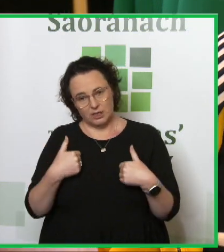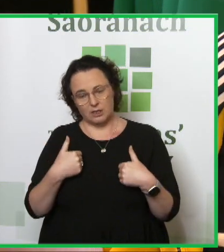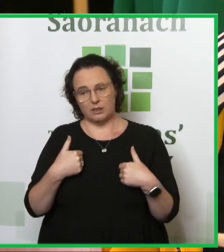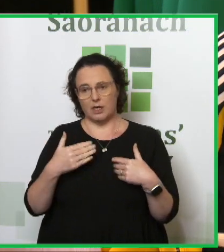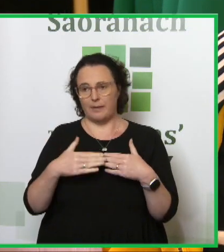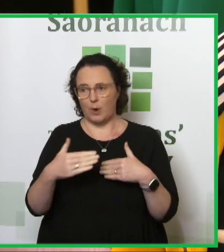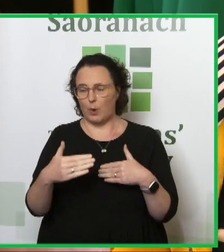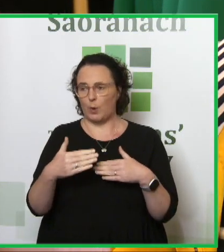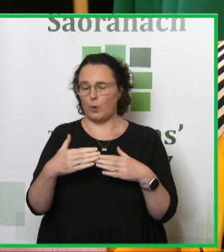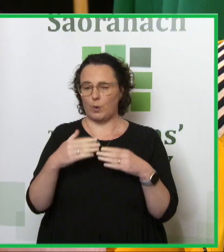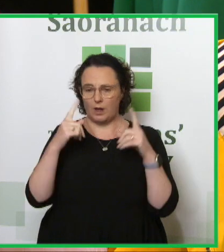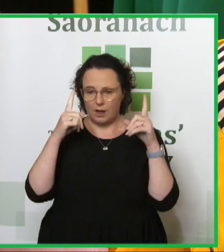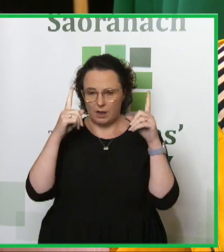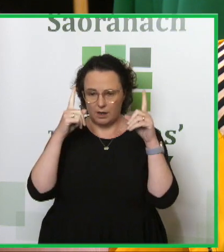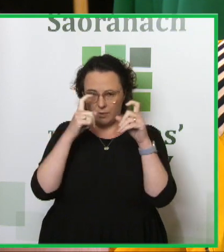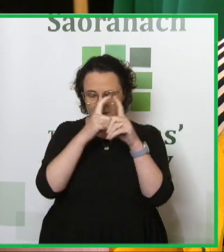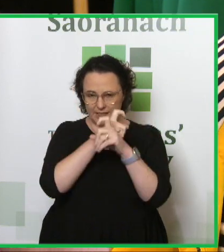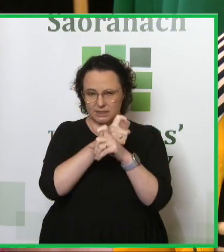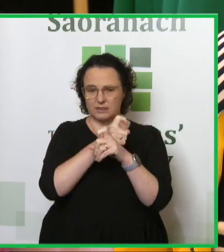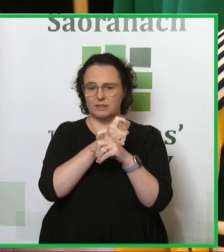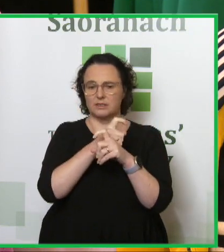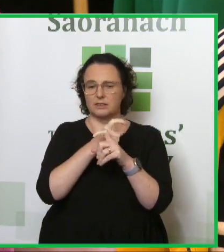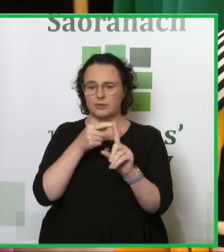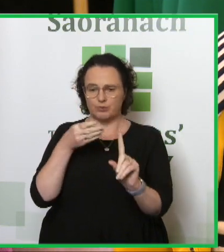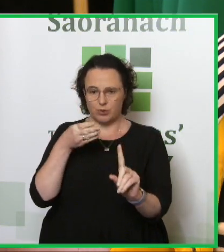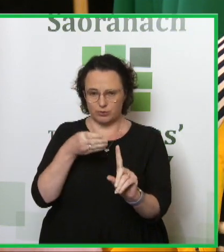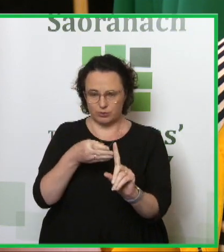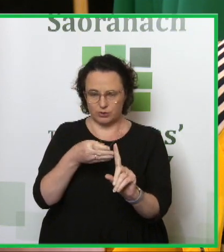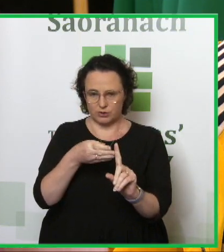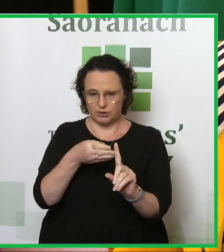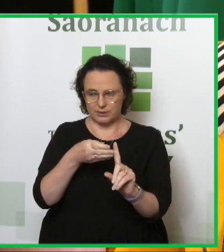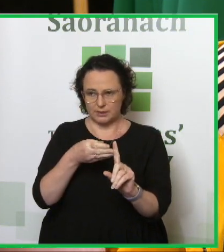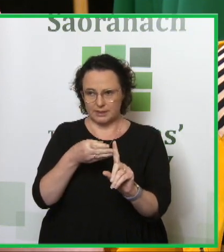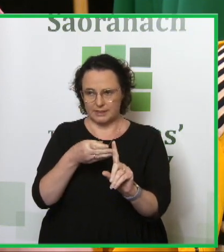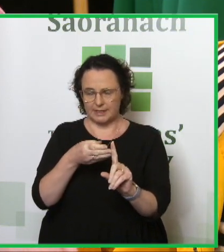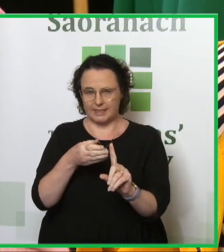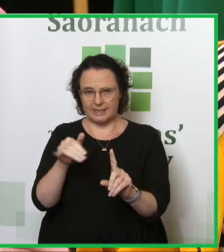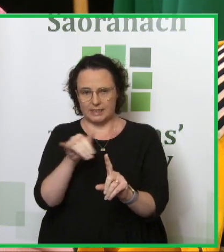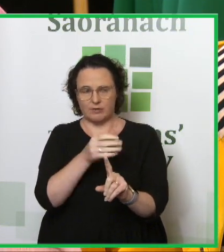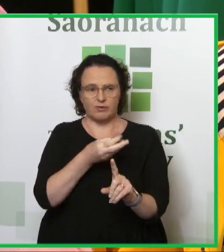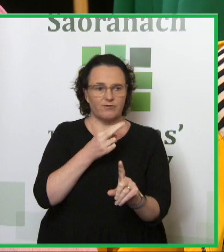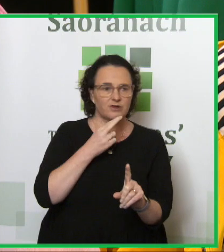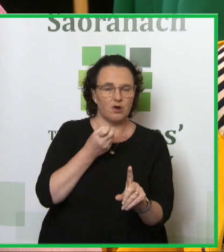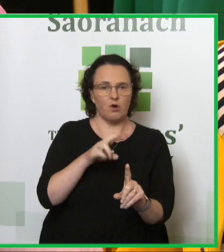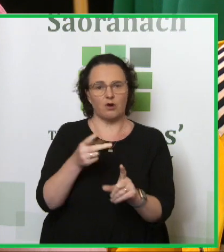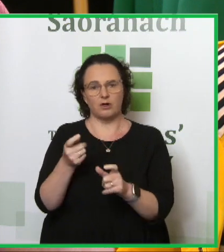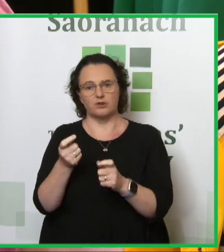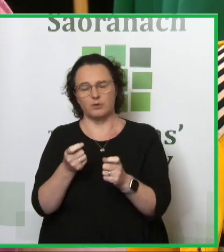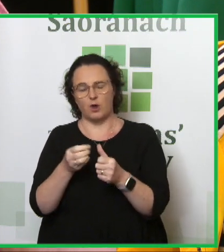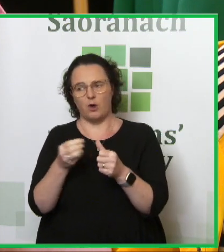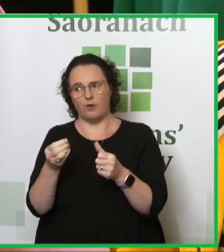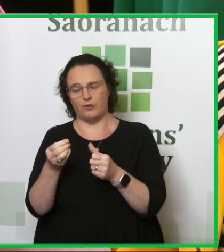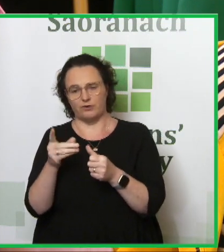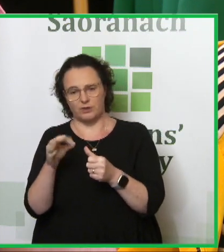and complex approach, which kind of gives either preferential or different treatment to other drugs, could come across as